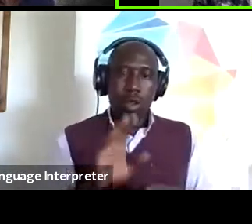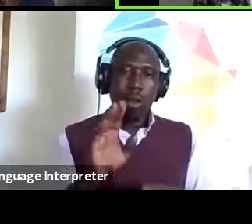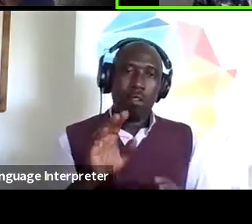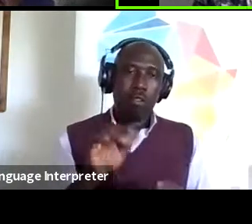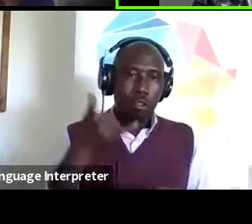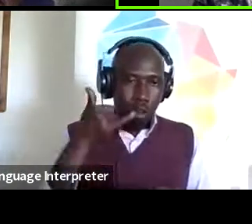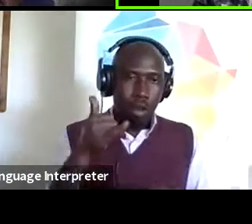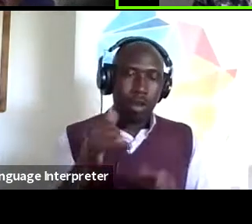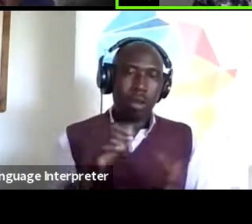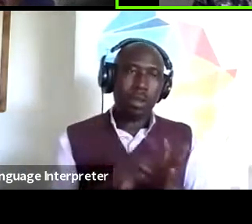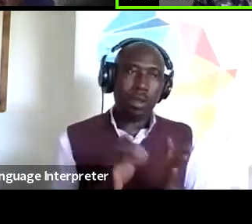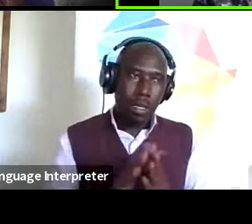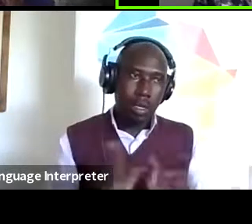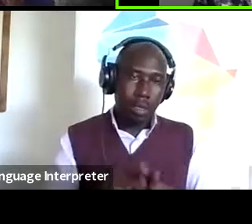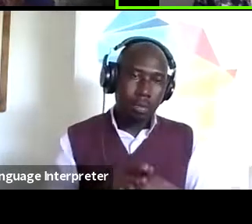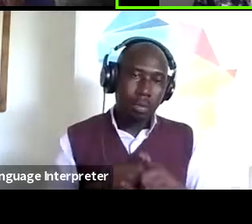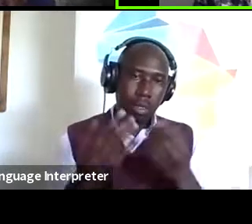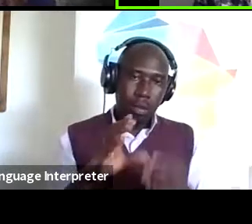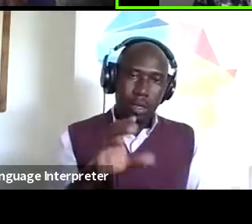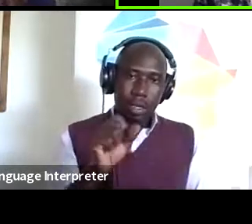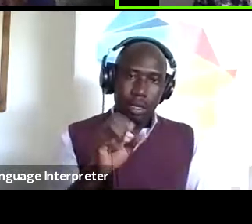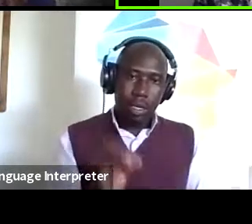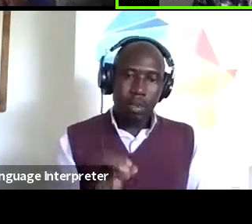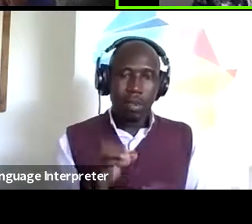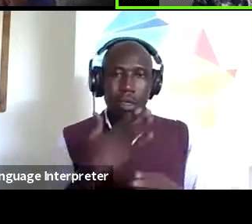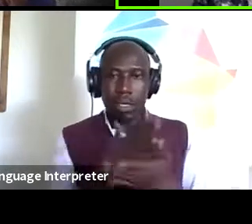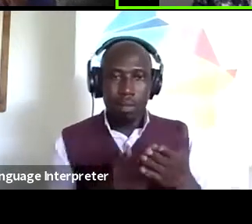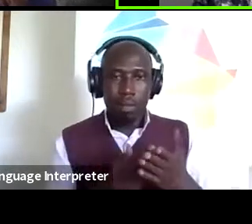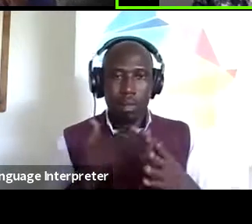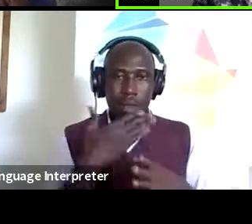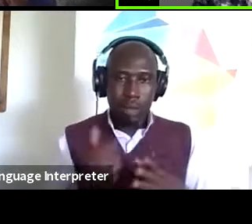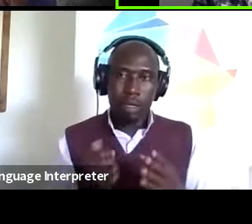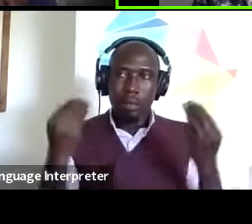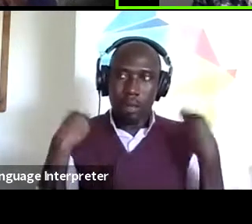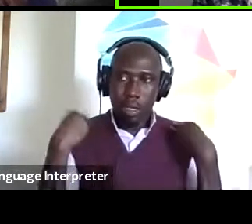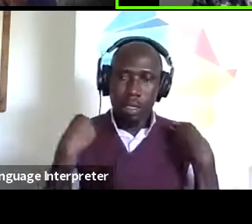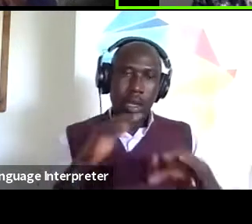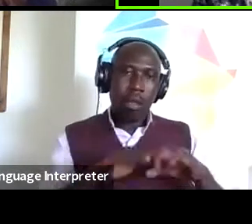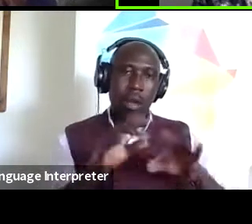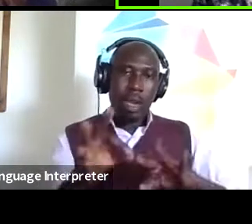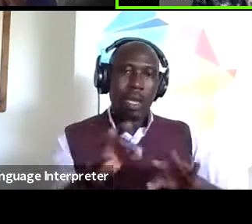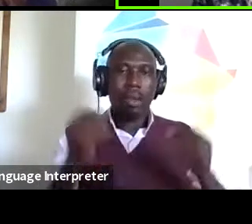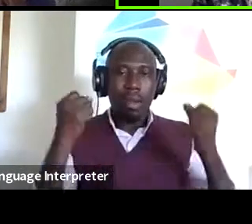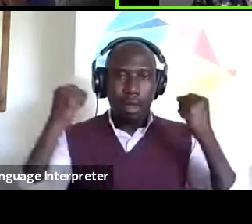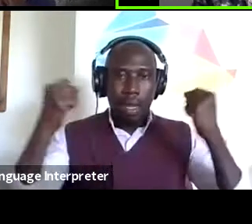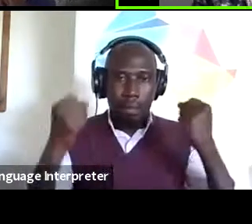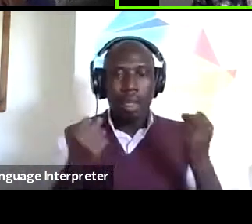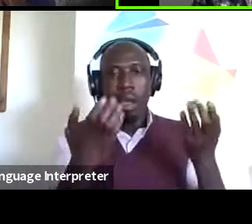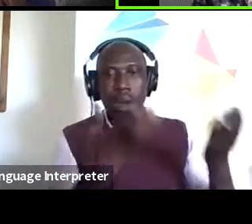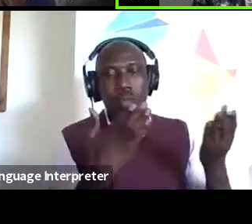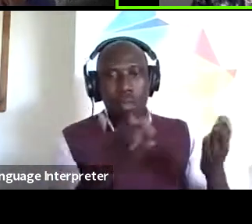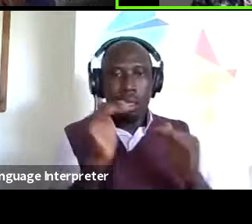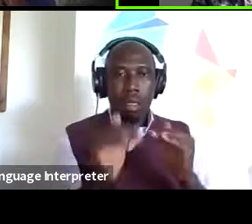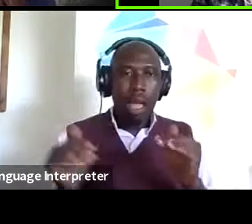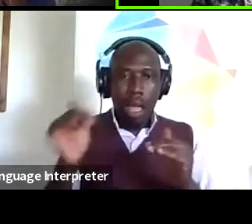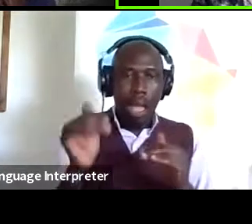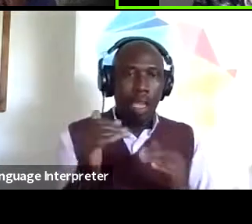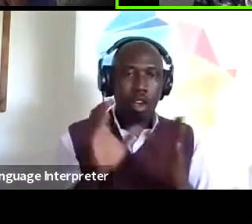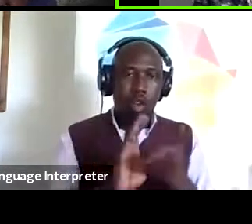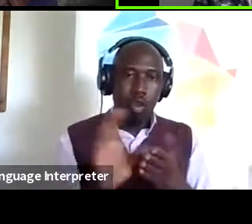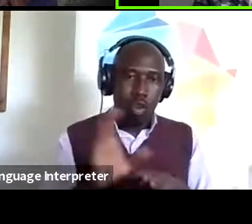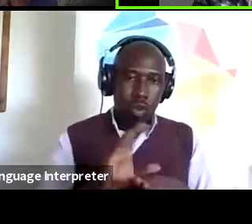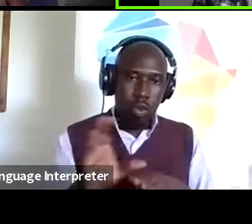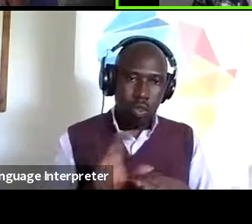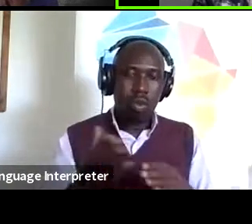course, for CSOs, I think some of the best practices include online campaigns that have been done around the high cost of